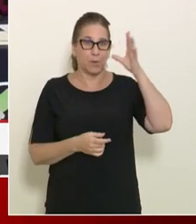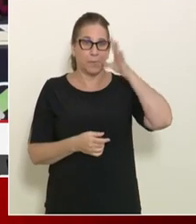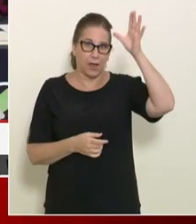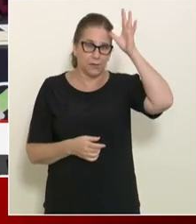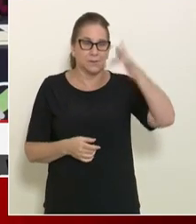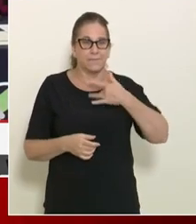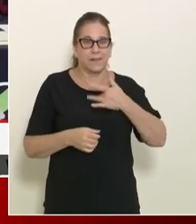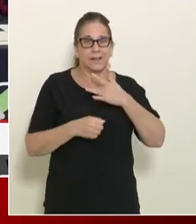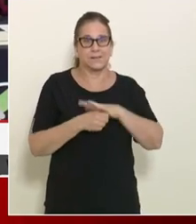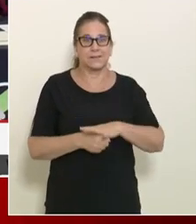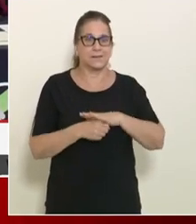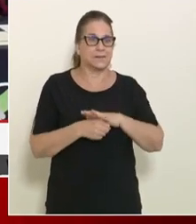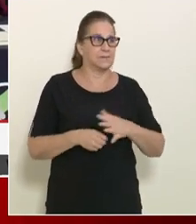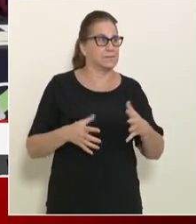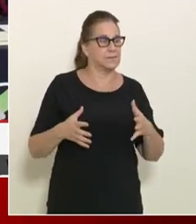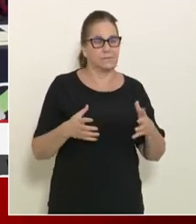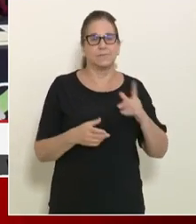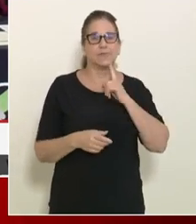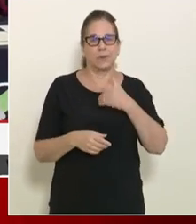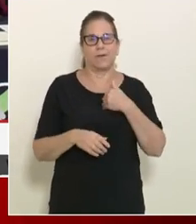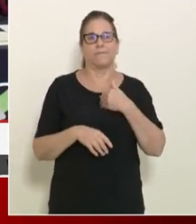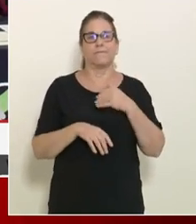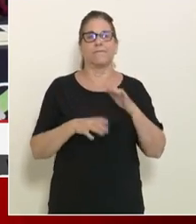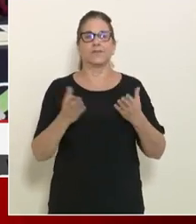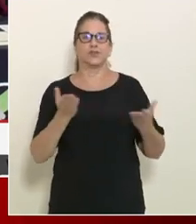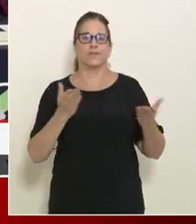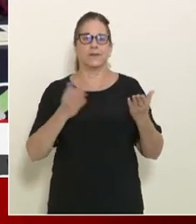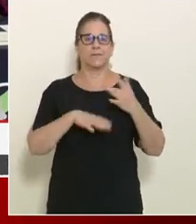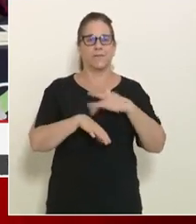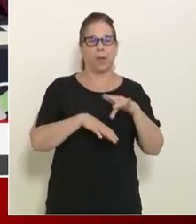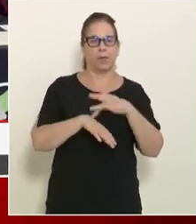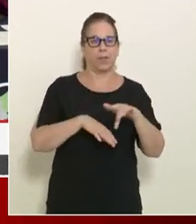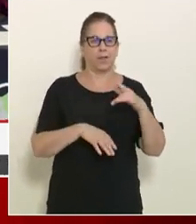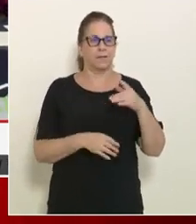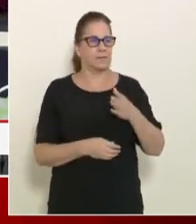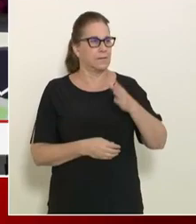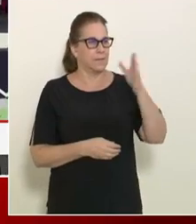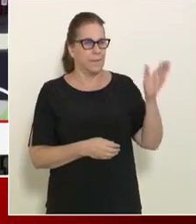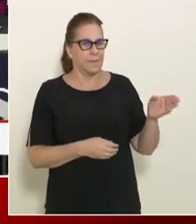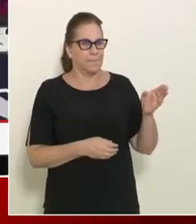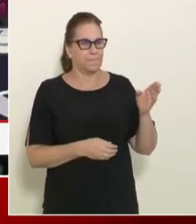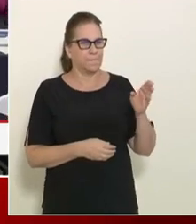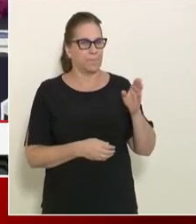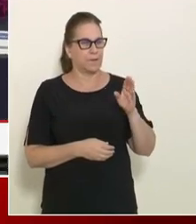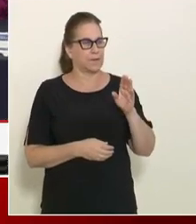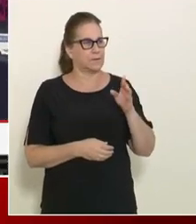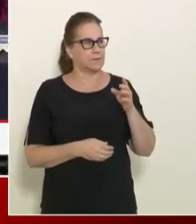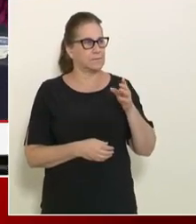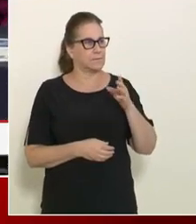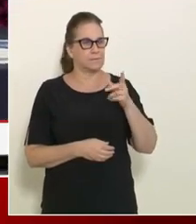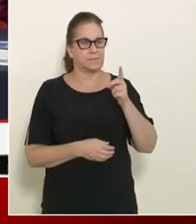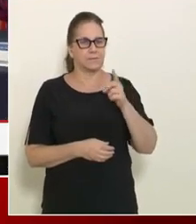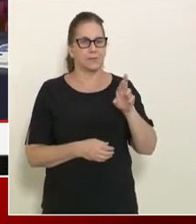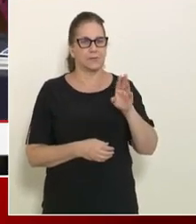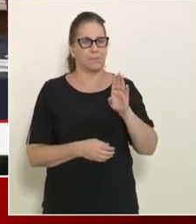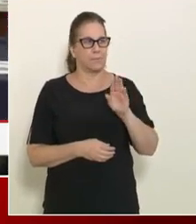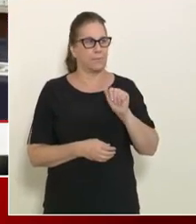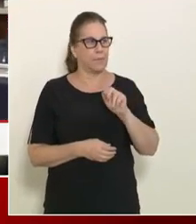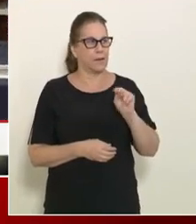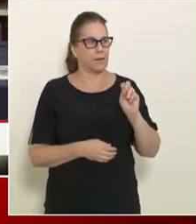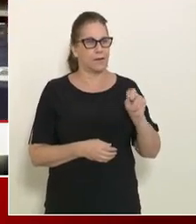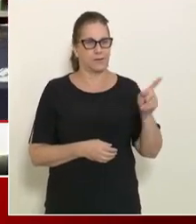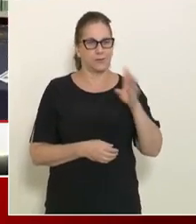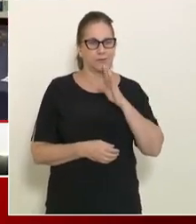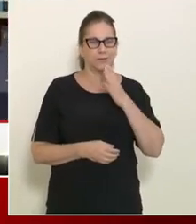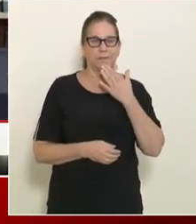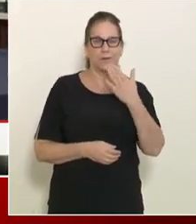everybody is availing themselves of all resources. Dr. Bazran. Thank you, Madam Mayor. DBH is working